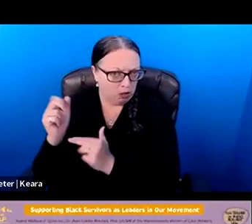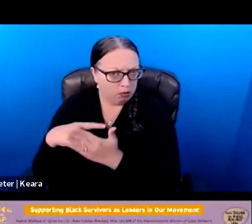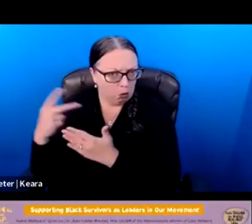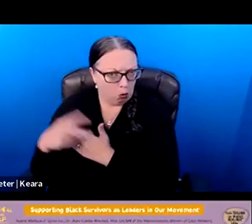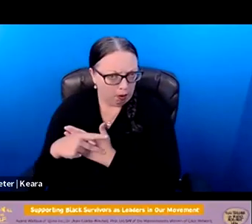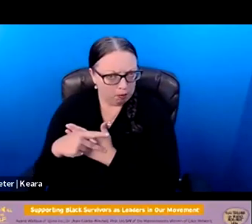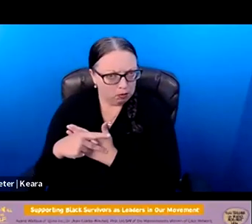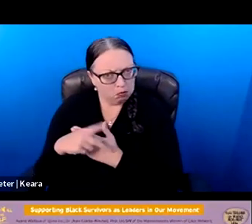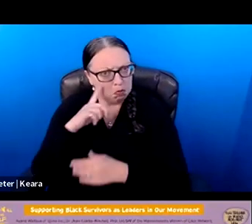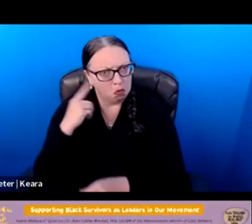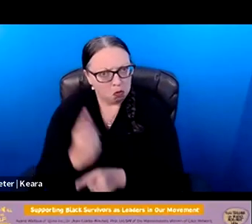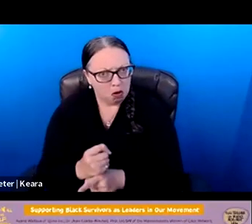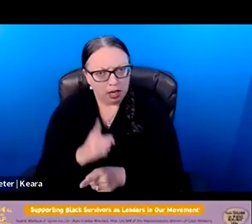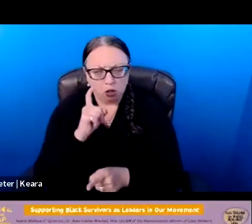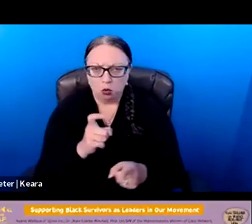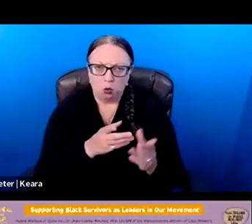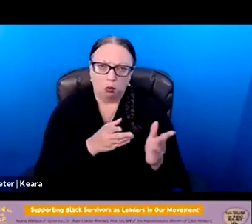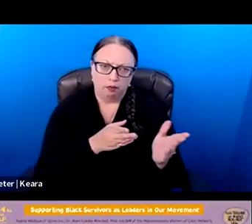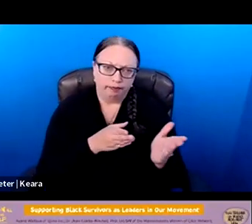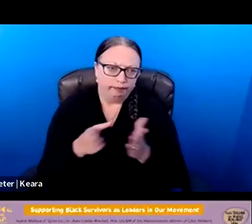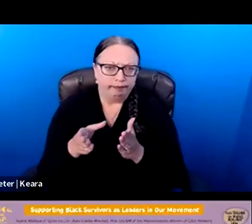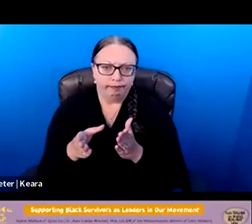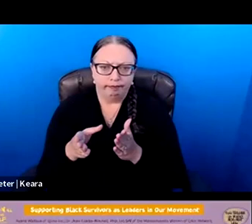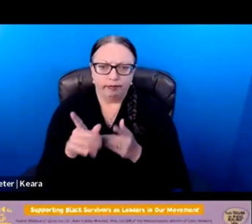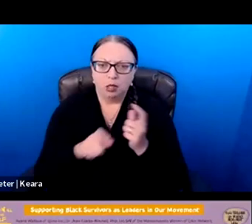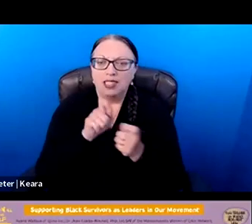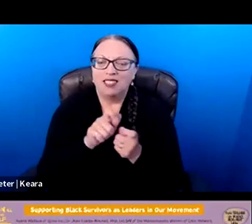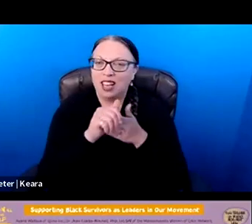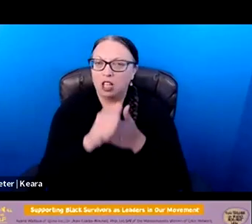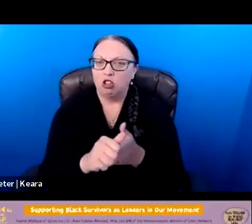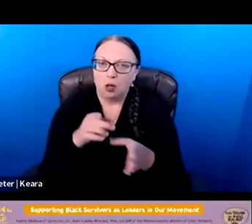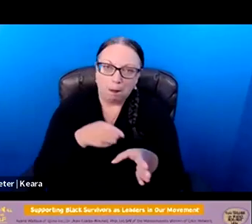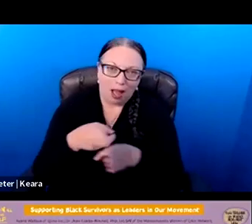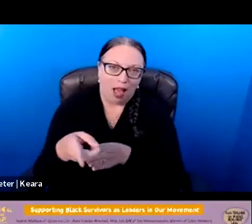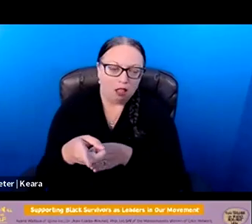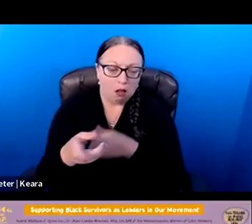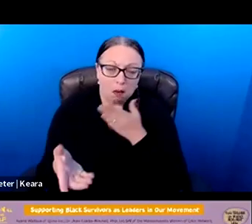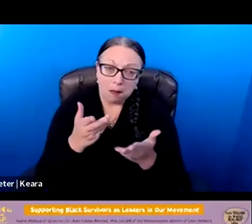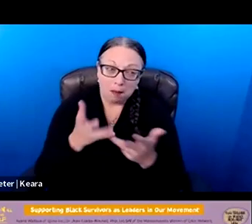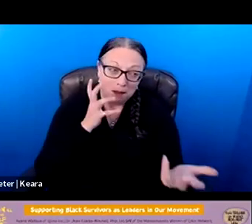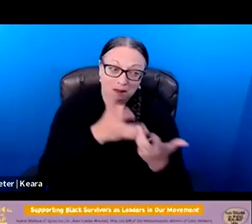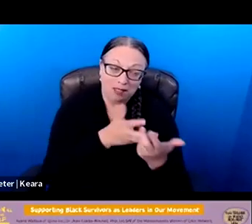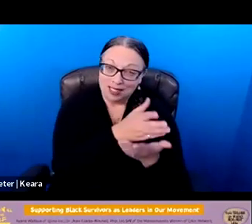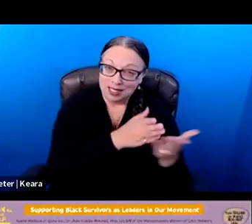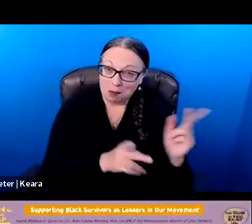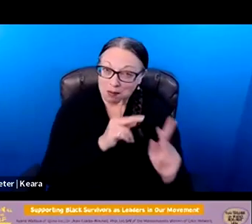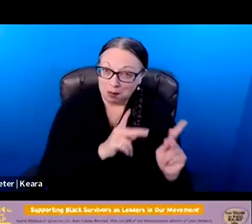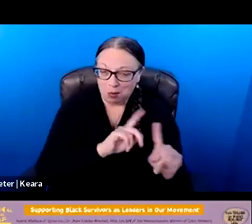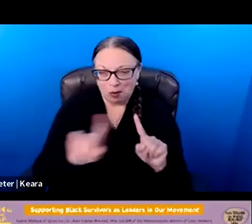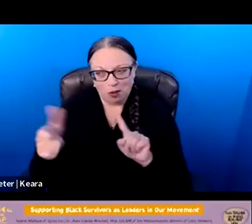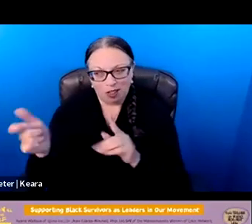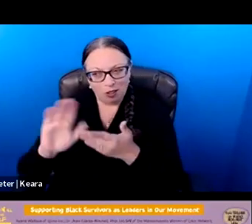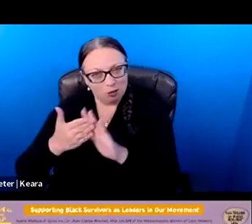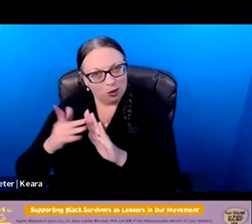are told like you should go through a certain leadership track, which might be good for some people, but for you and the community that you try to work with, you need these extra